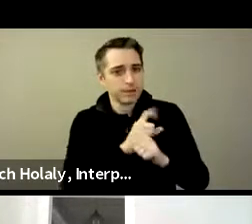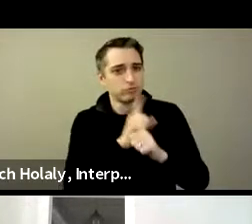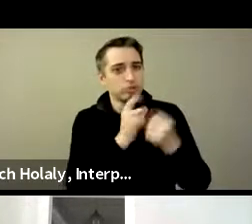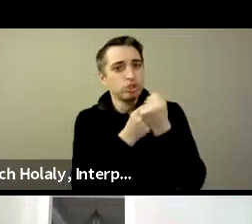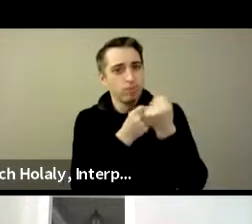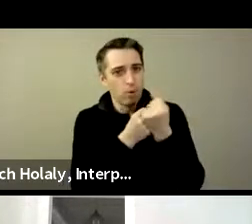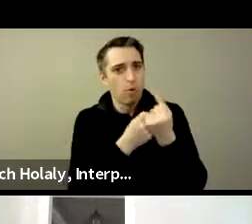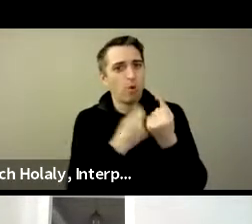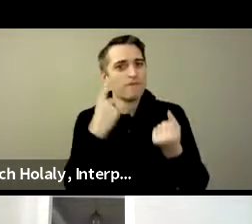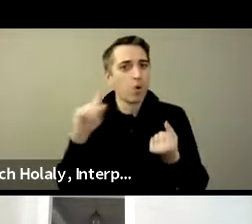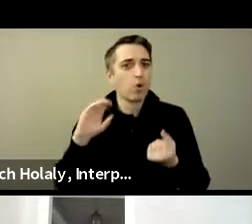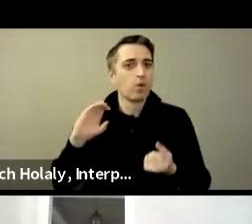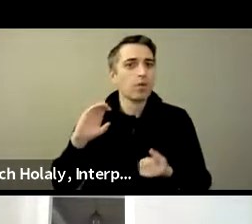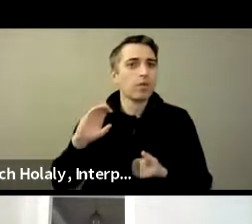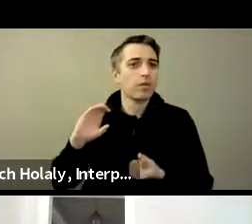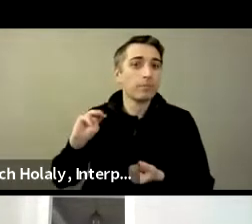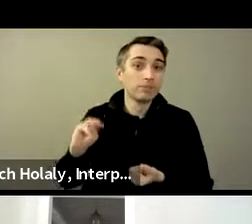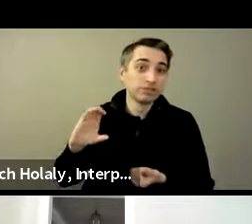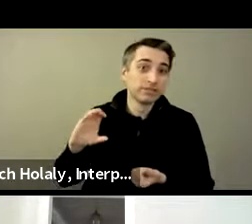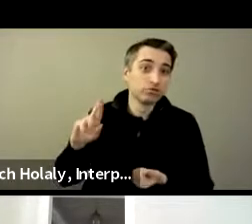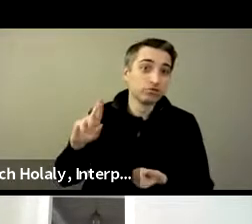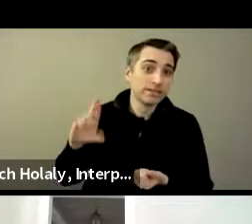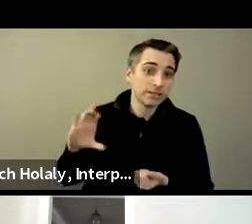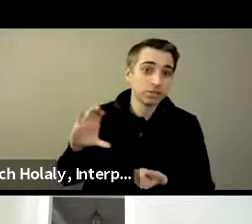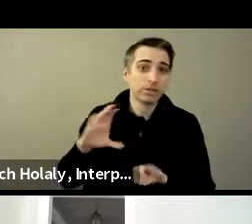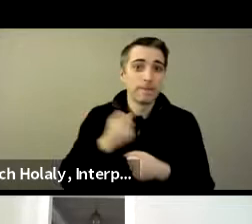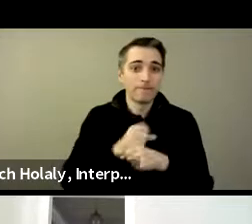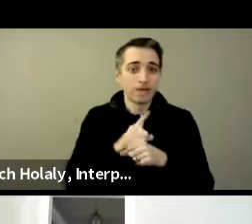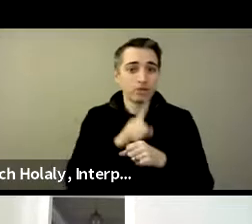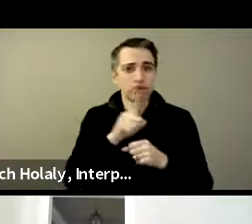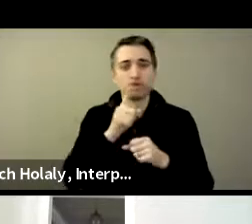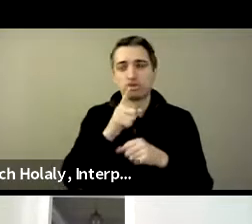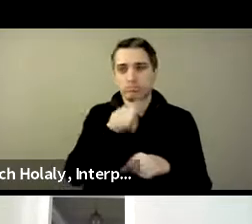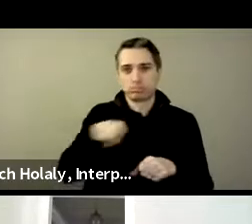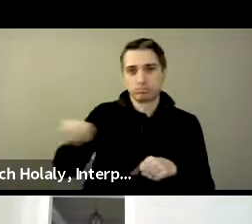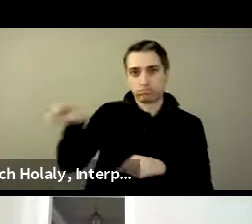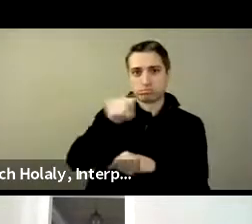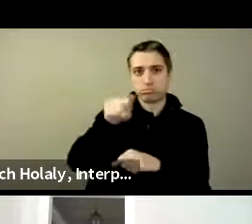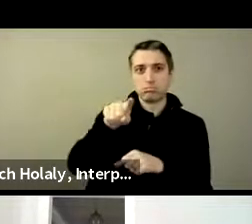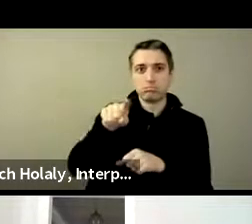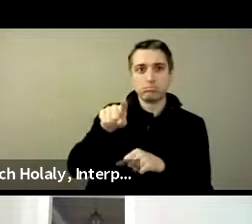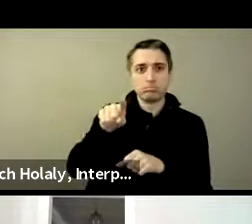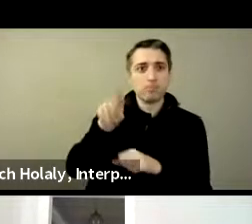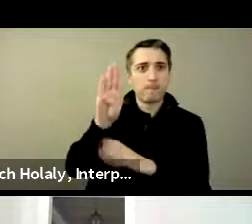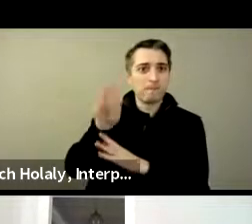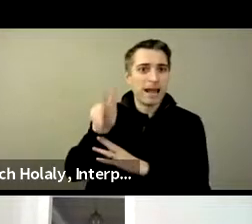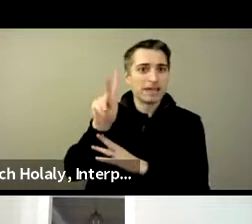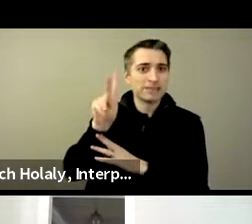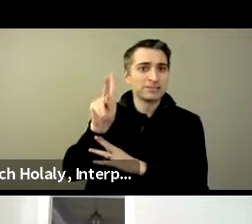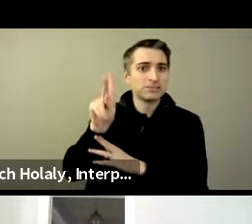to the Michigan Civil Rights Commission and moving financial institutions to be a little more